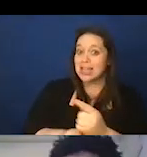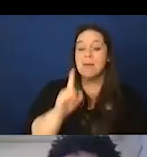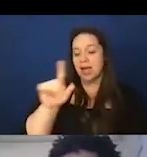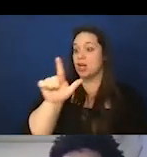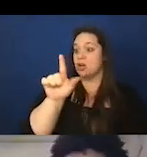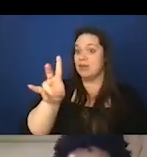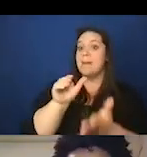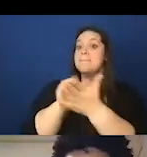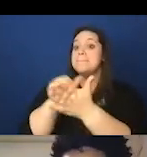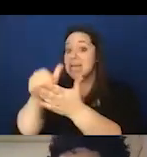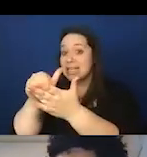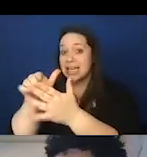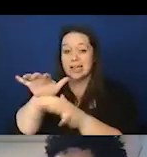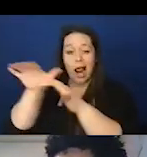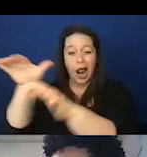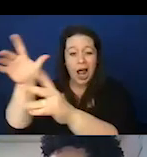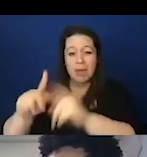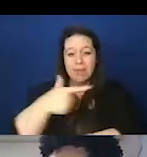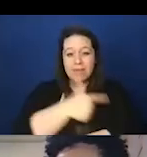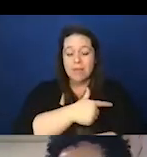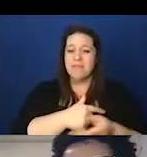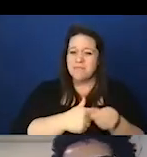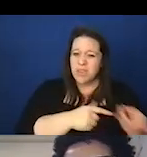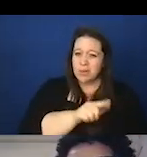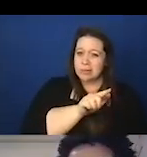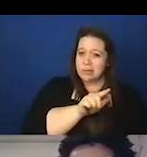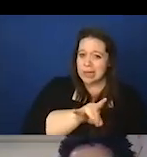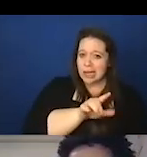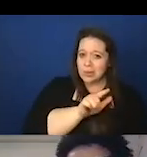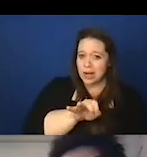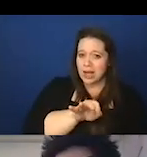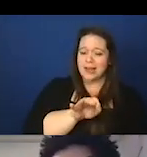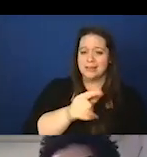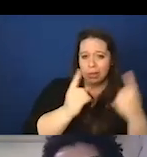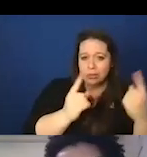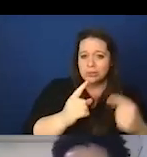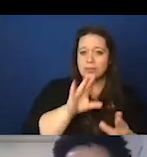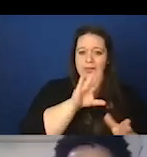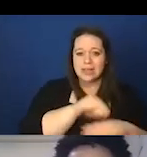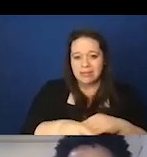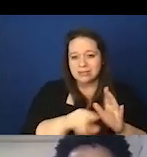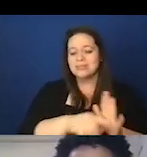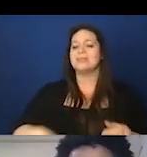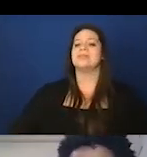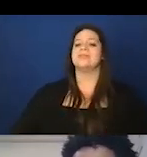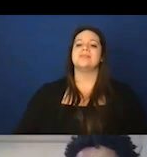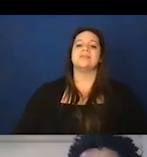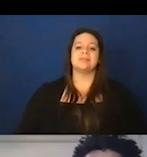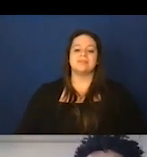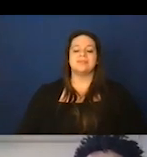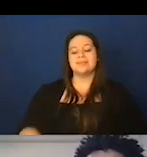very, very few cases of Bell's palsy. Correct. Thank you for that. And I think, what you're saying is really important,